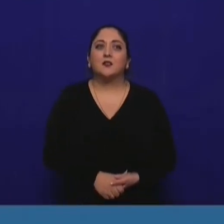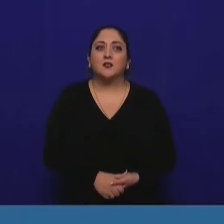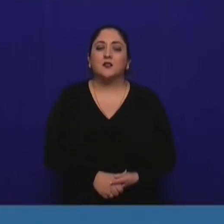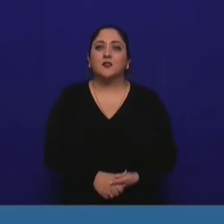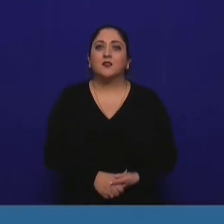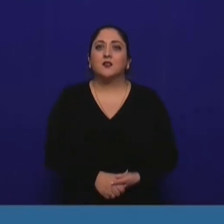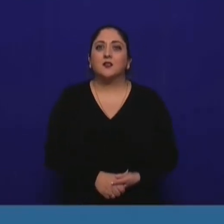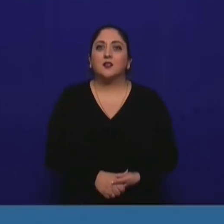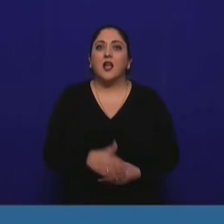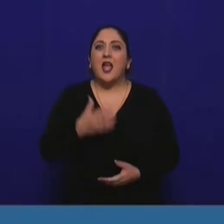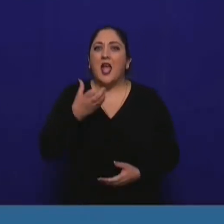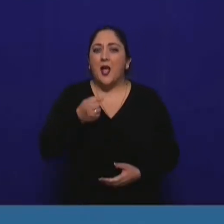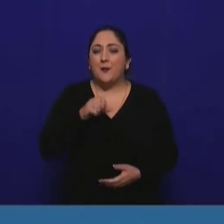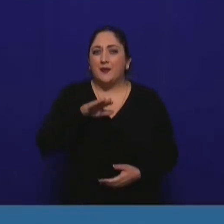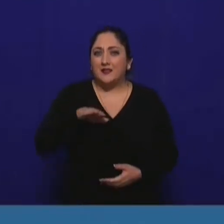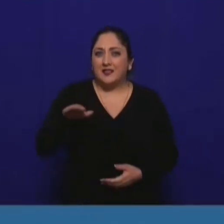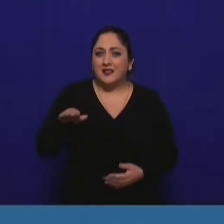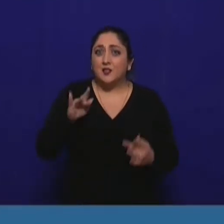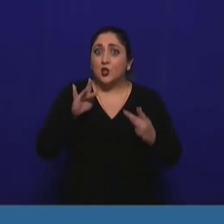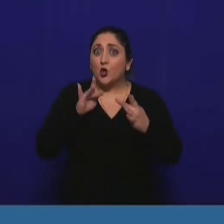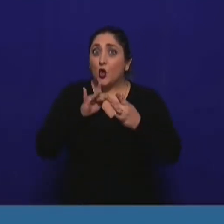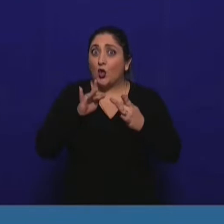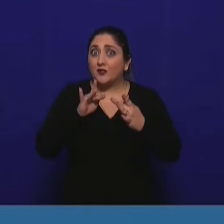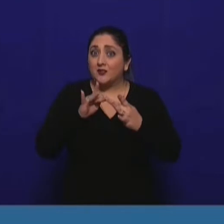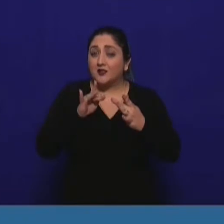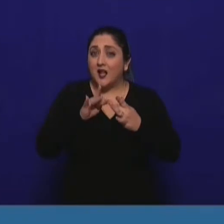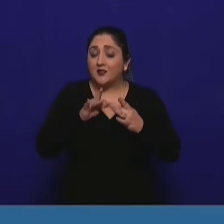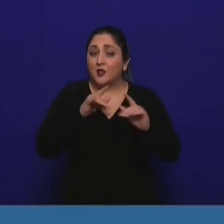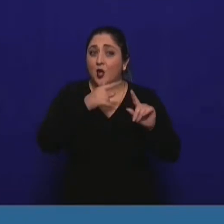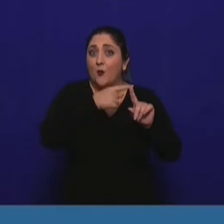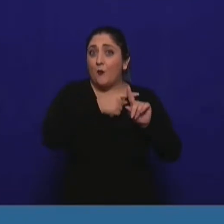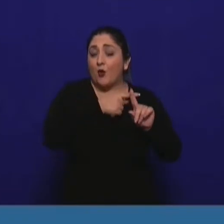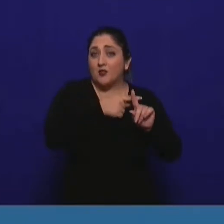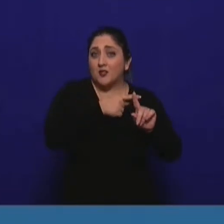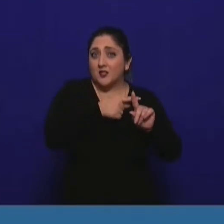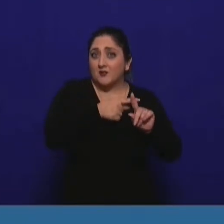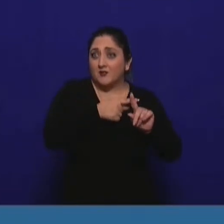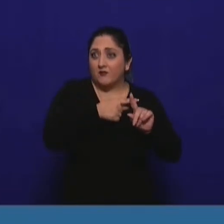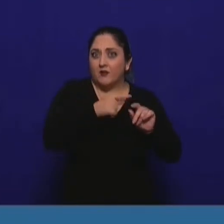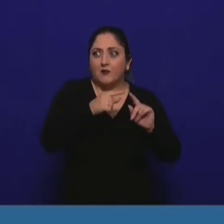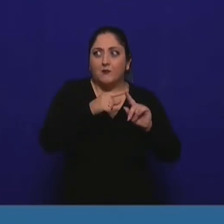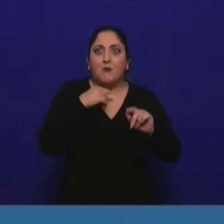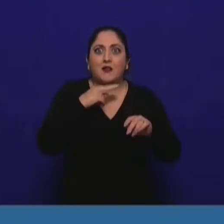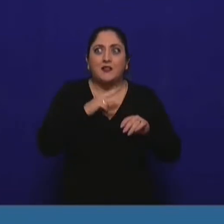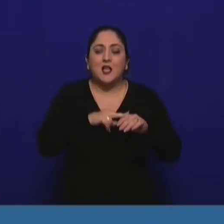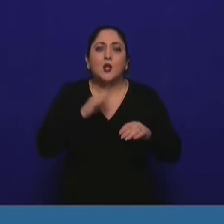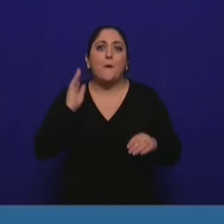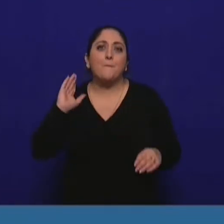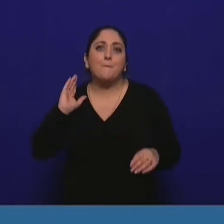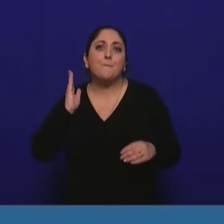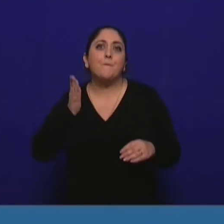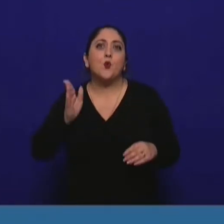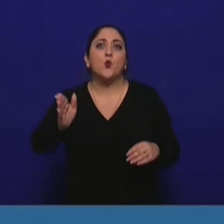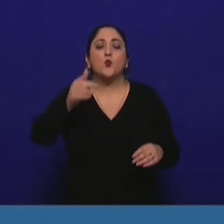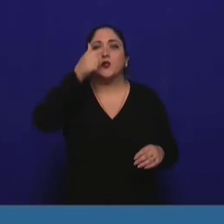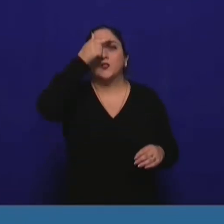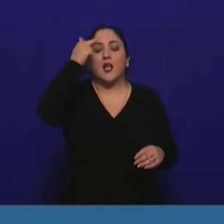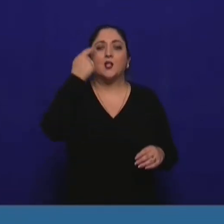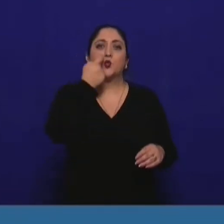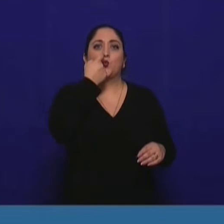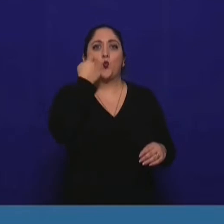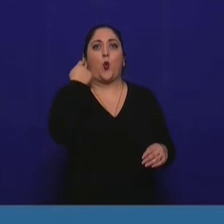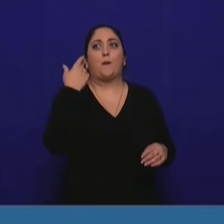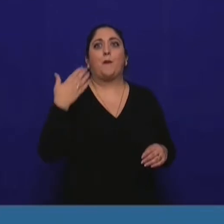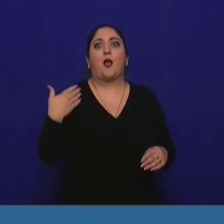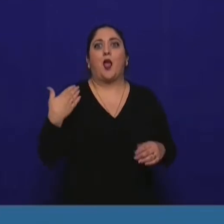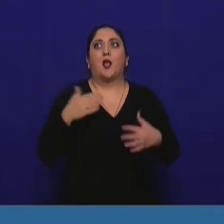to a test center without taking the bus, for example. They don't have a personal car or any sort of personal transport. What